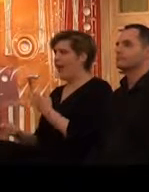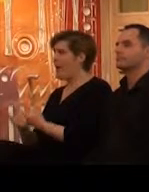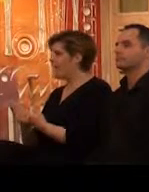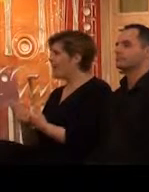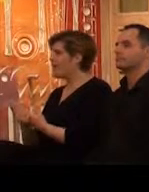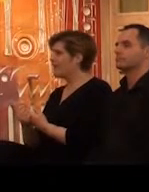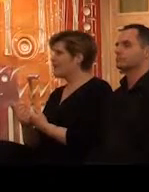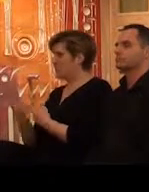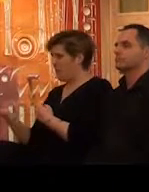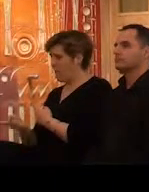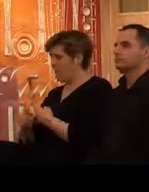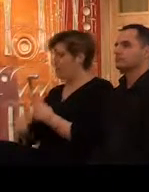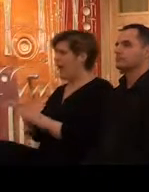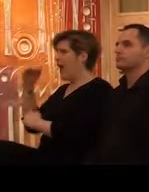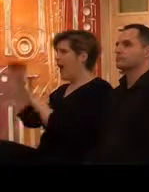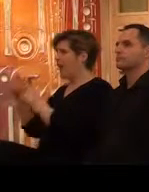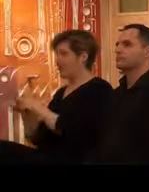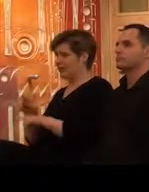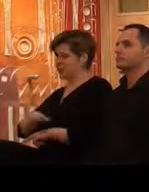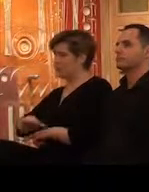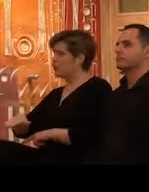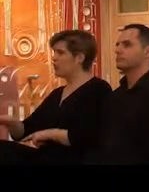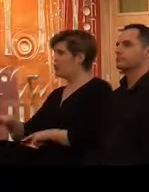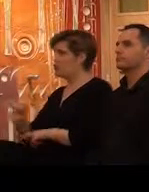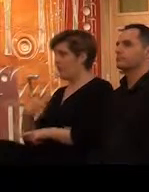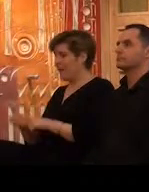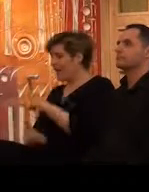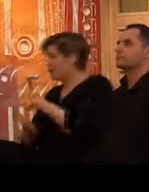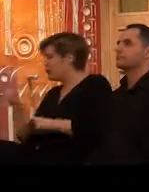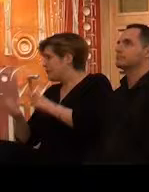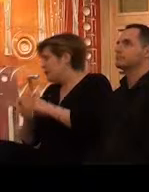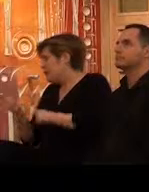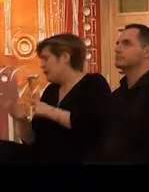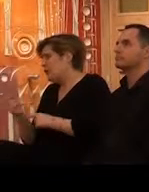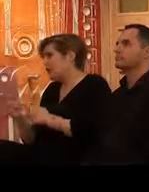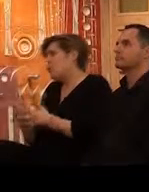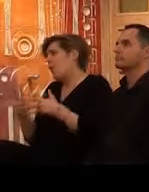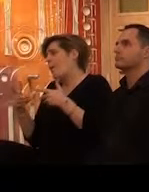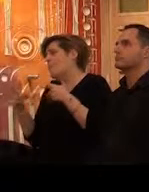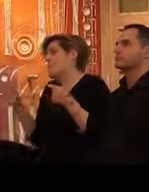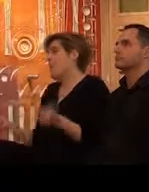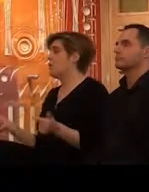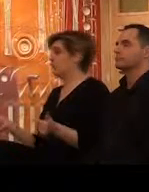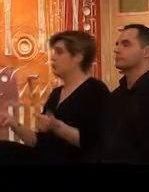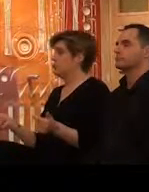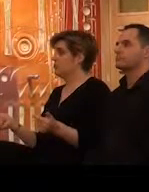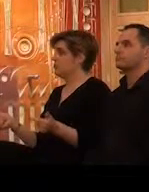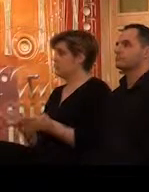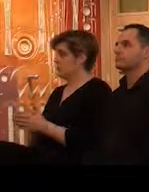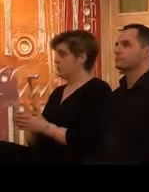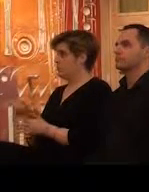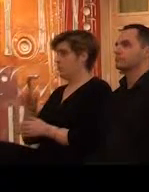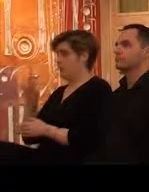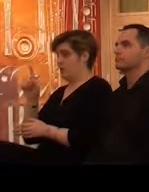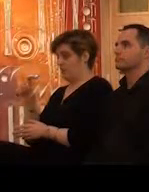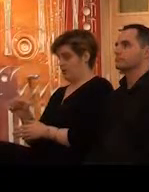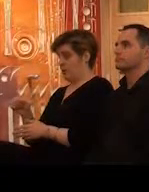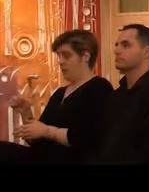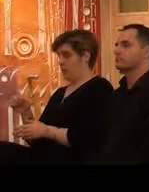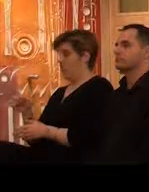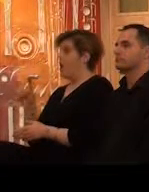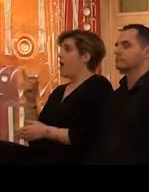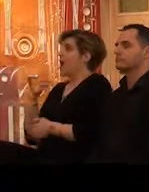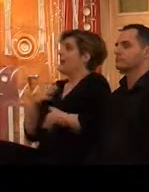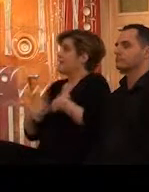achieved so much more than they ever thought that they might. And that's often in spite of the system, not because of it. Now what's